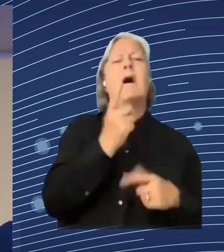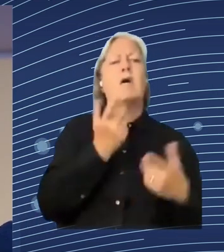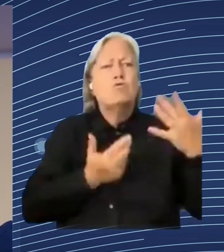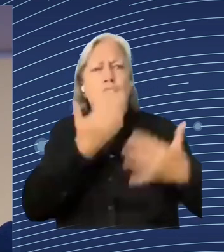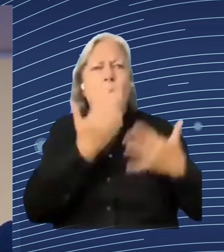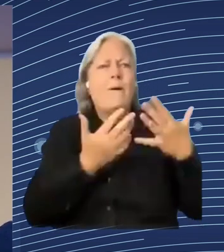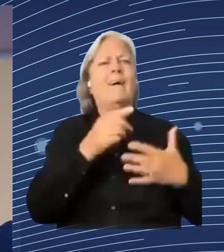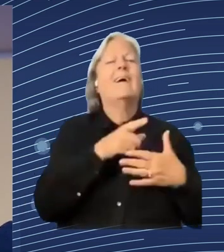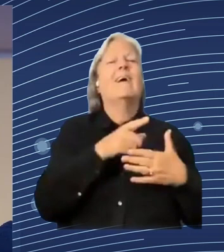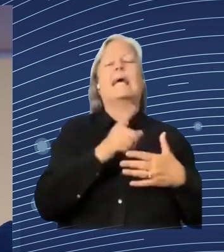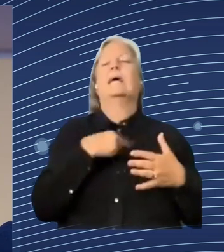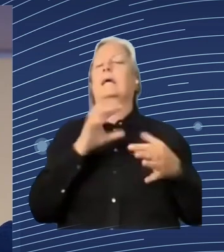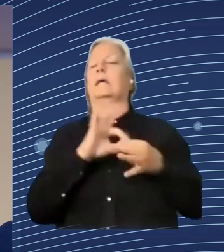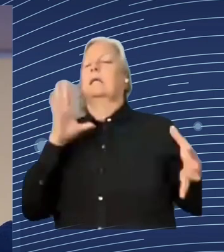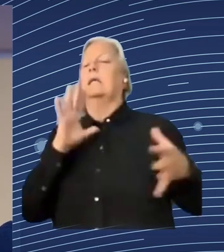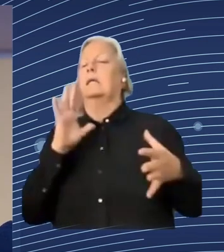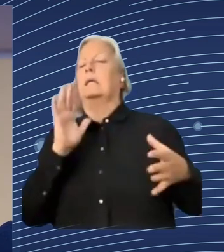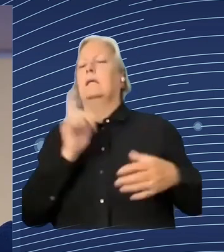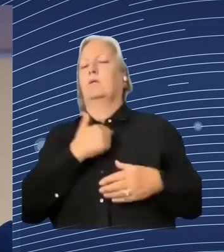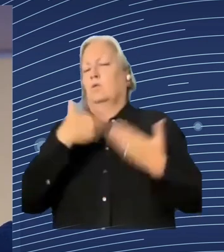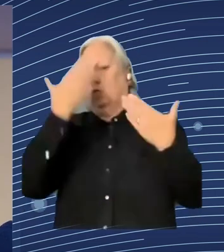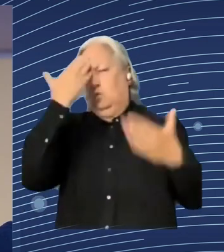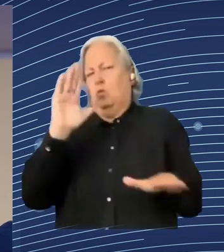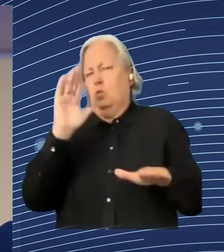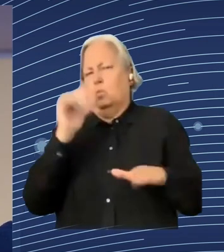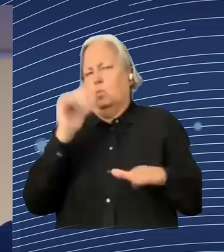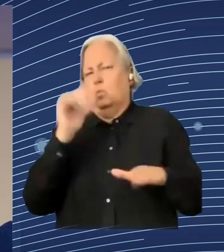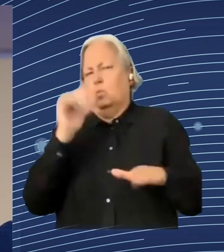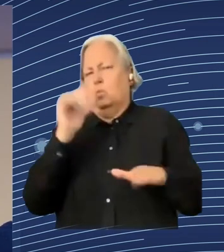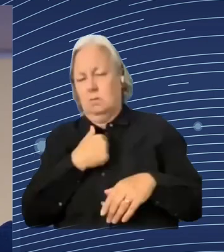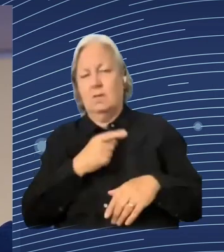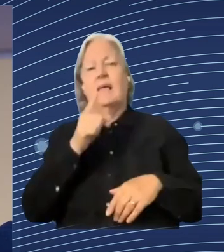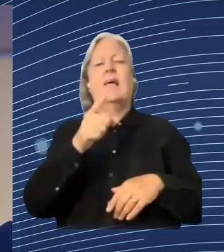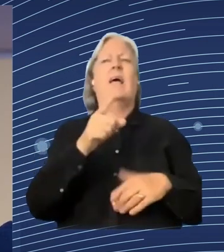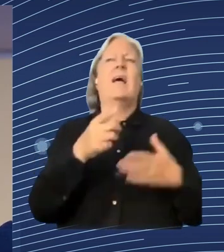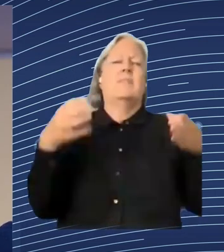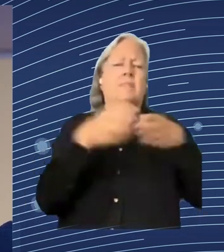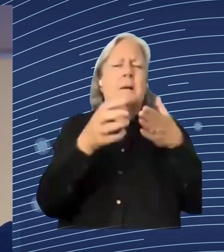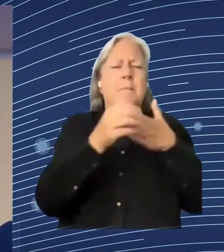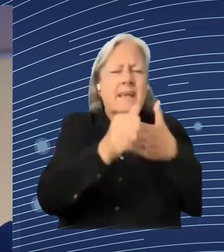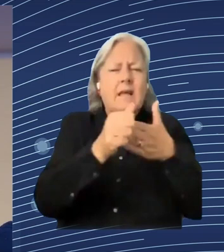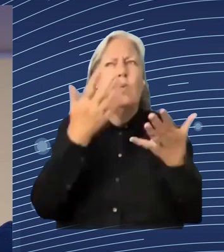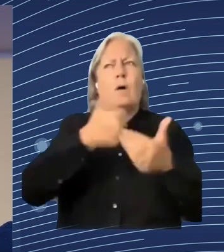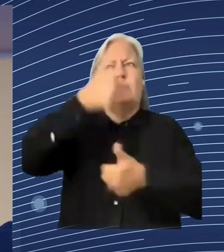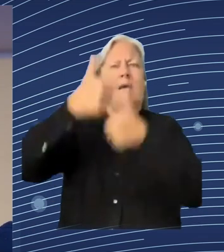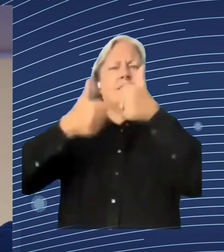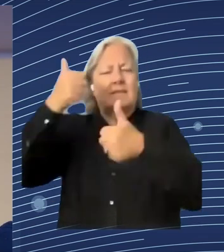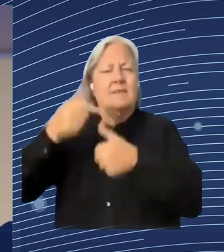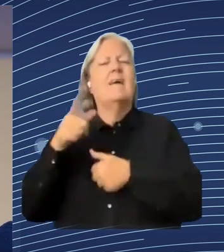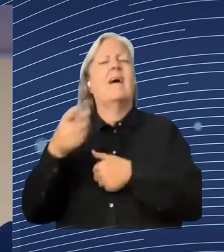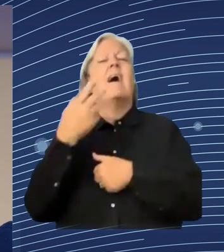disconnected from the person. And the team leaders and the management will only get an anonymous